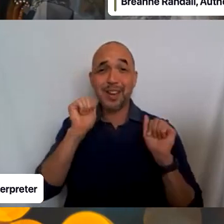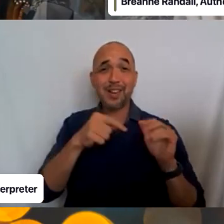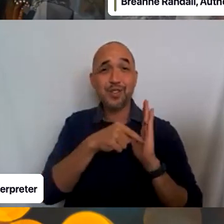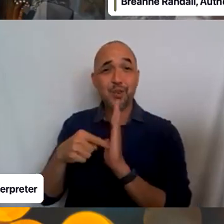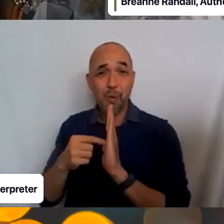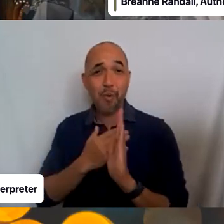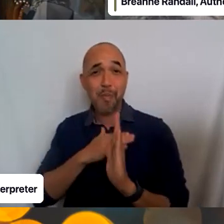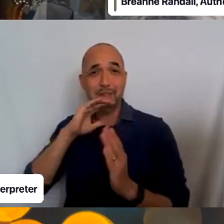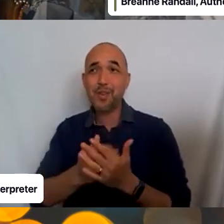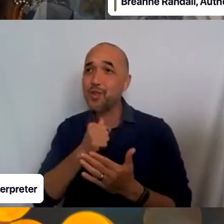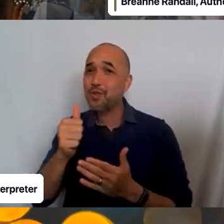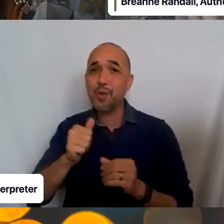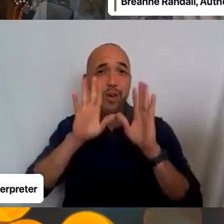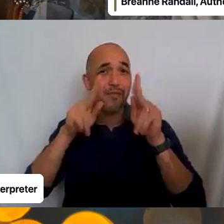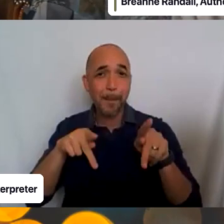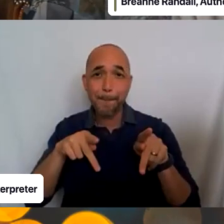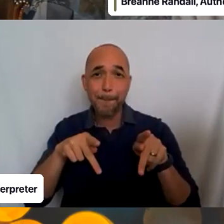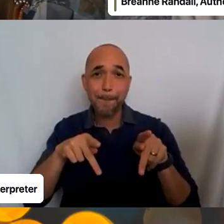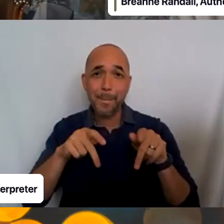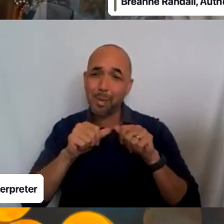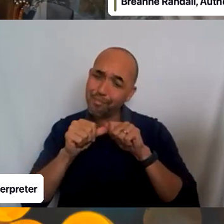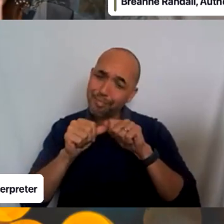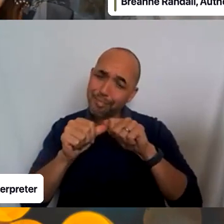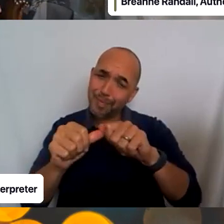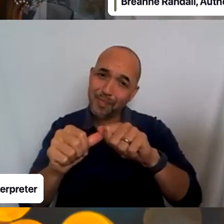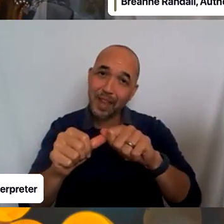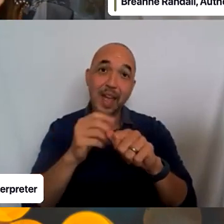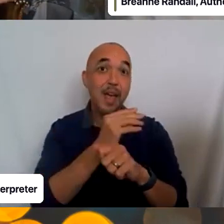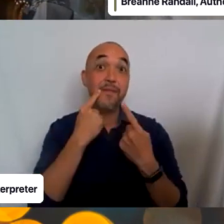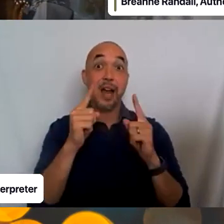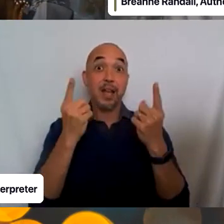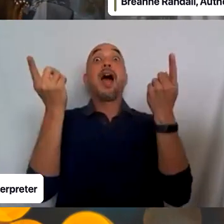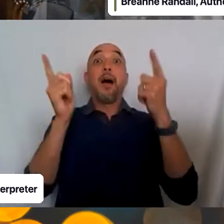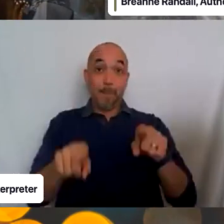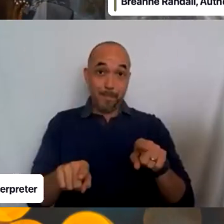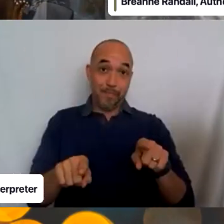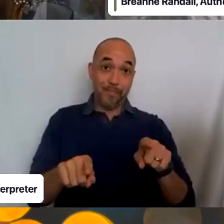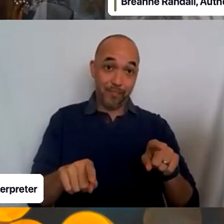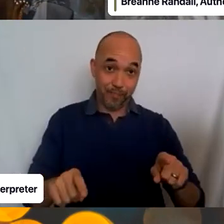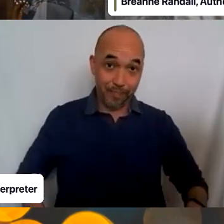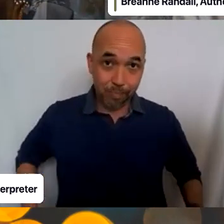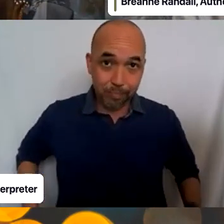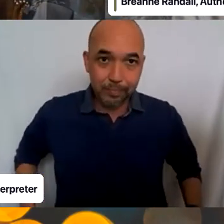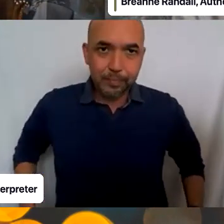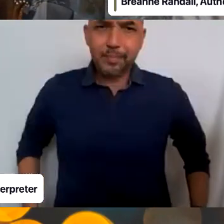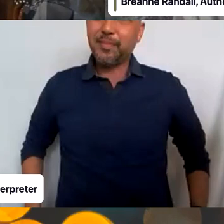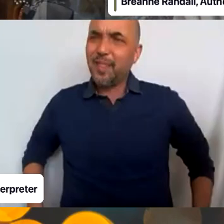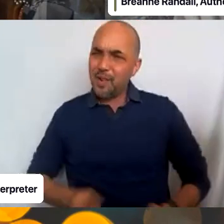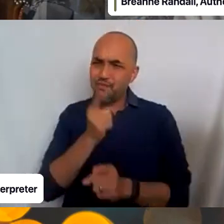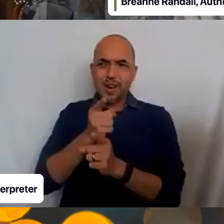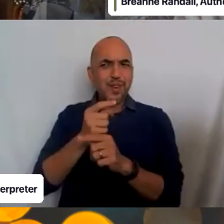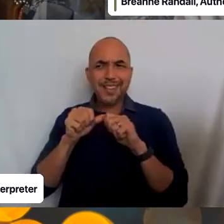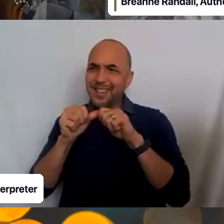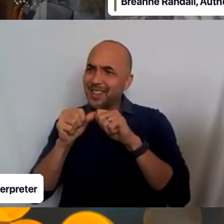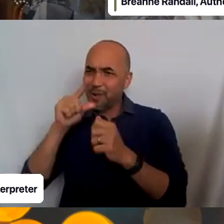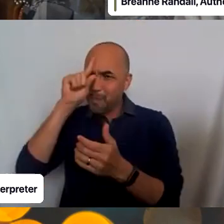give up. Just, if it's meant to be, it'll happen. And finally it did. Exactly. Keep forging on and believe in yourself. Yeah. I mean, kids are the